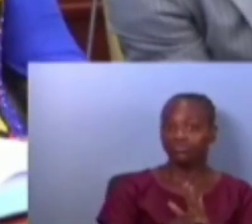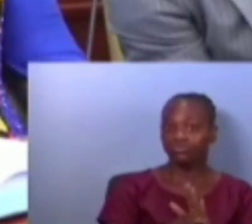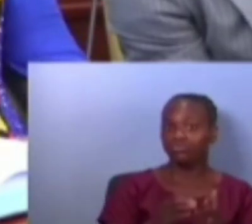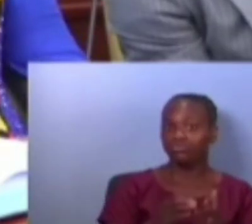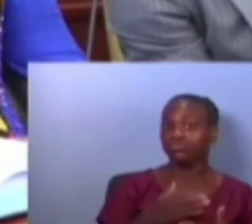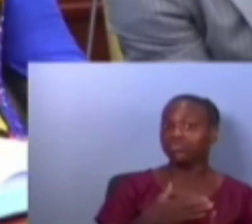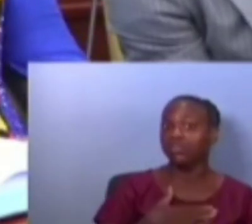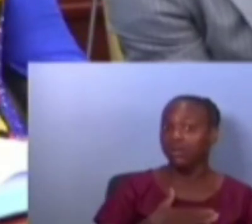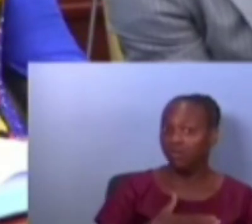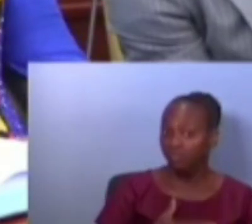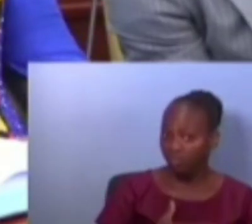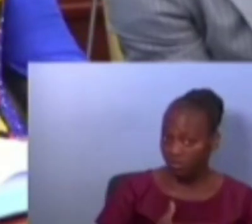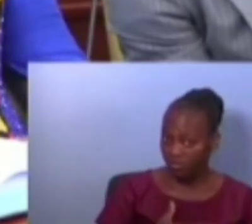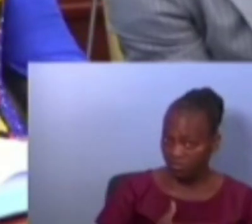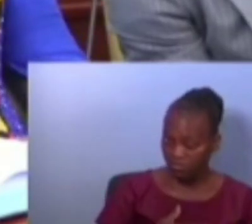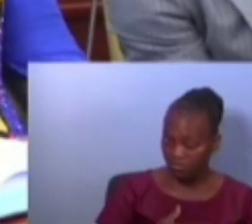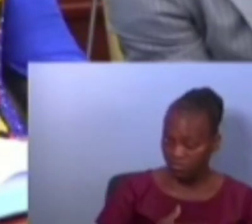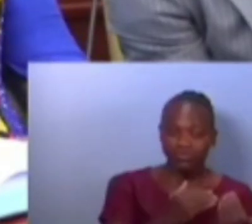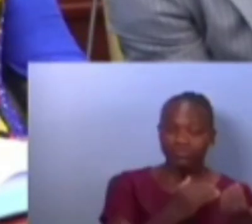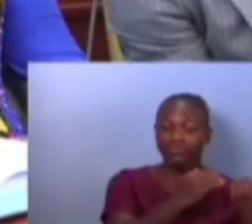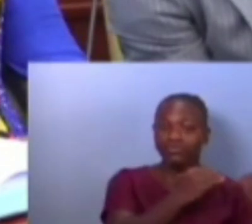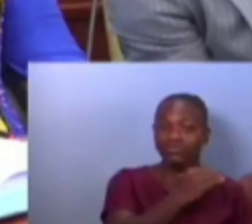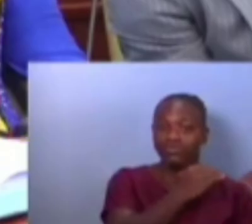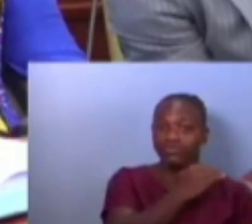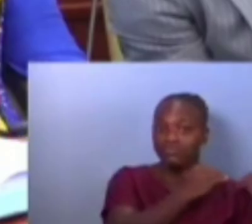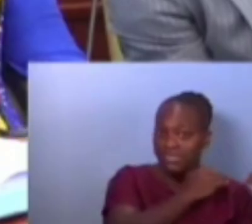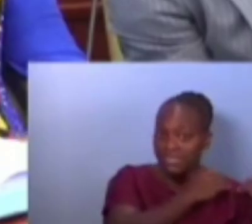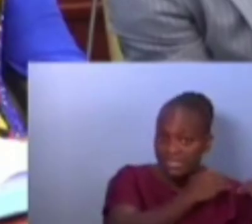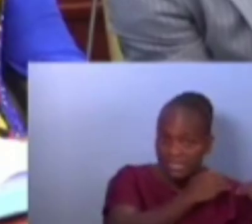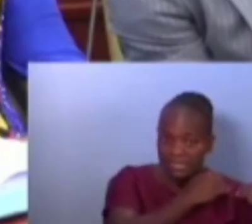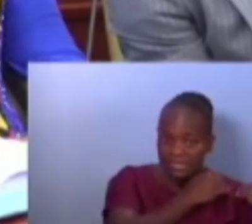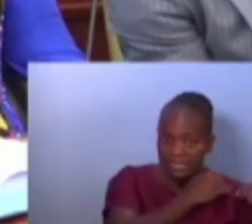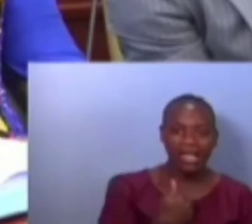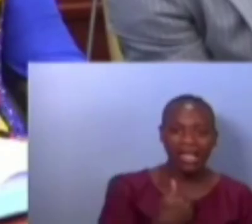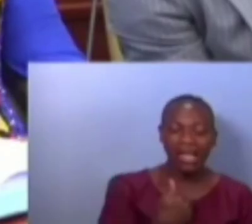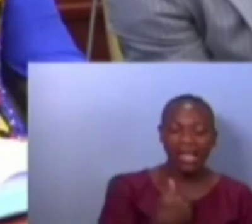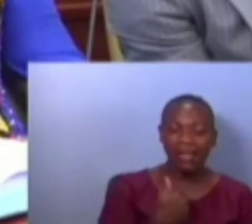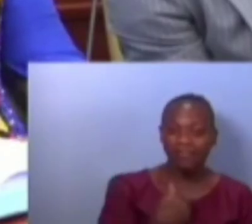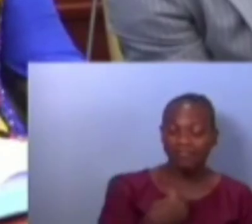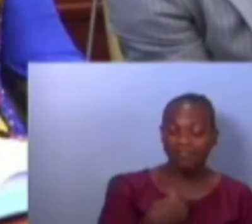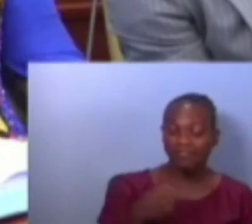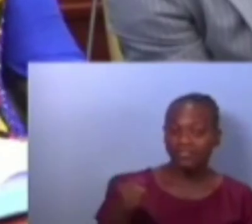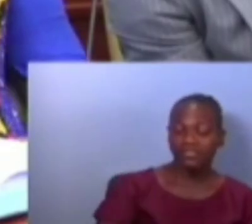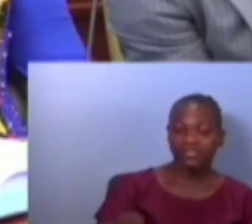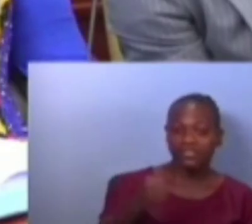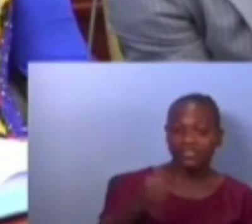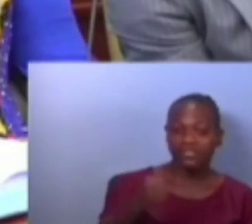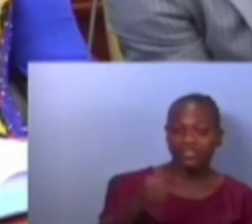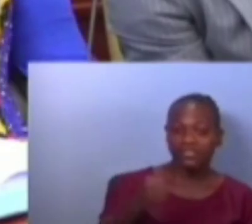The mandate given to us to elect a speaker